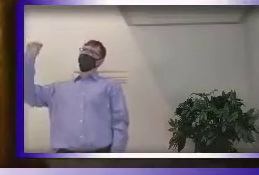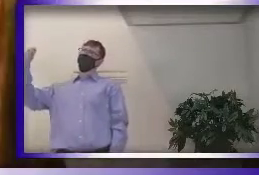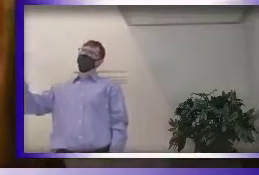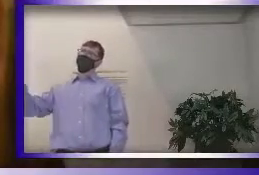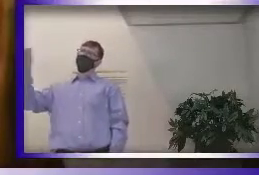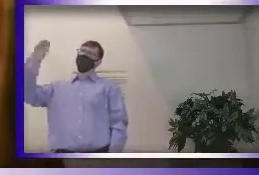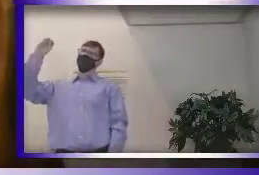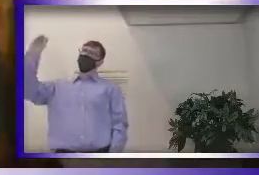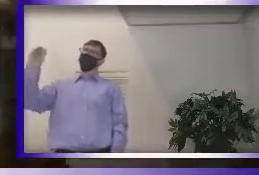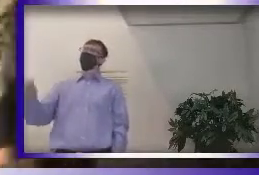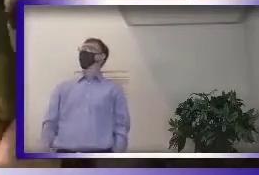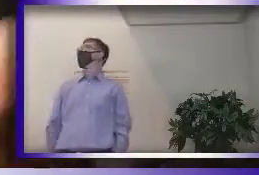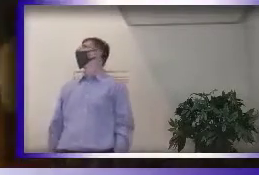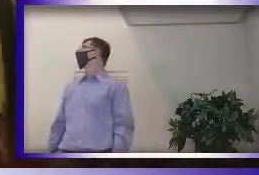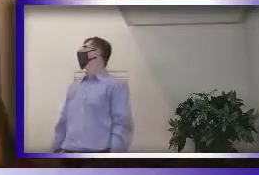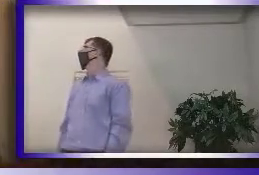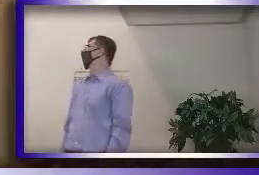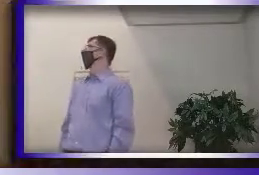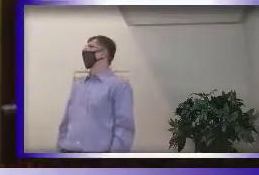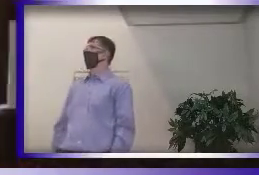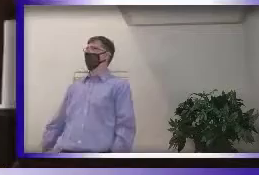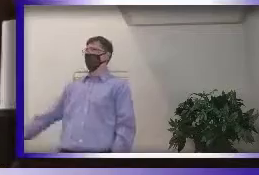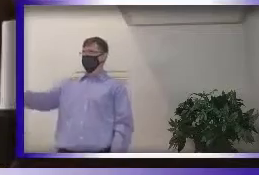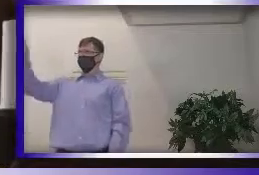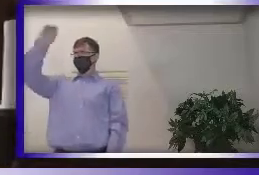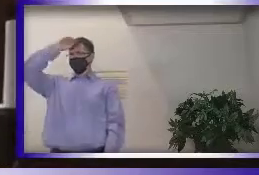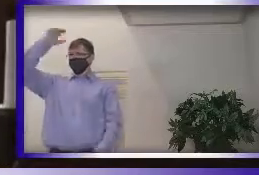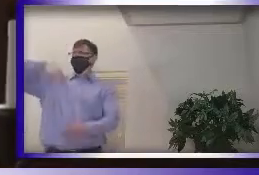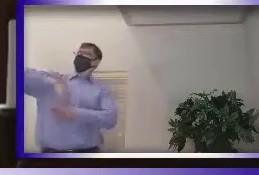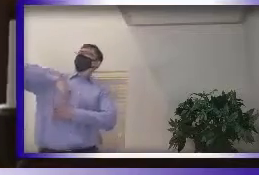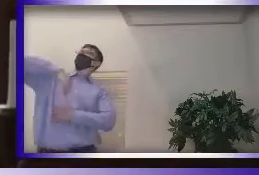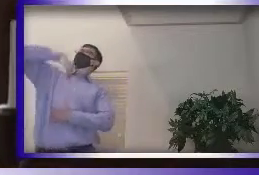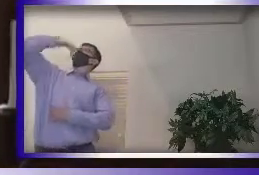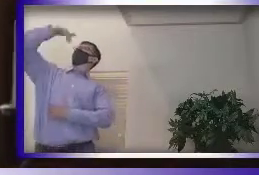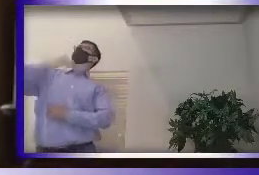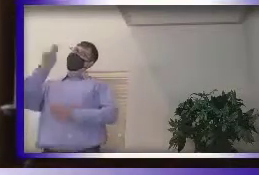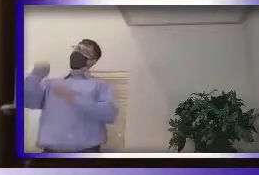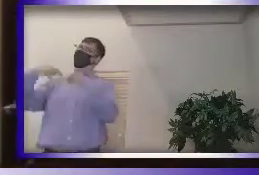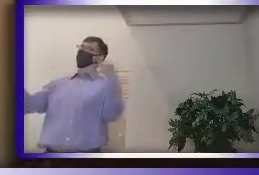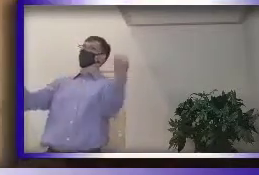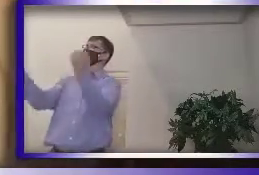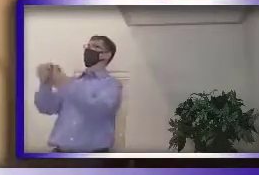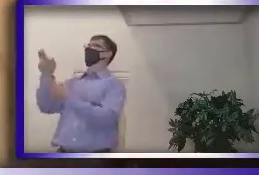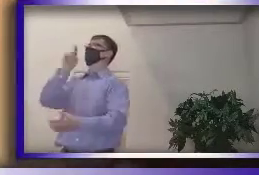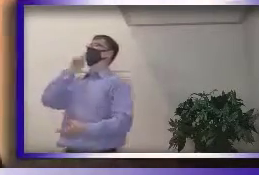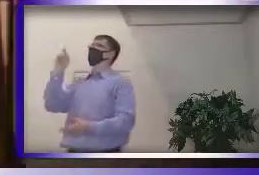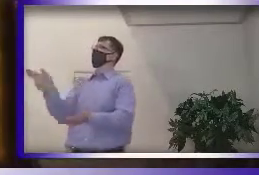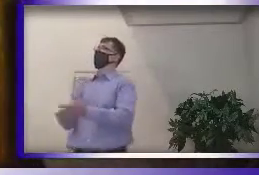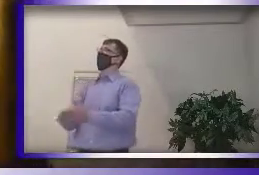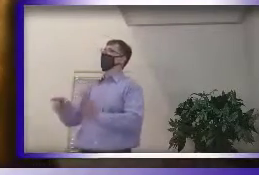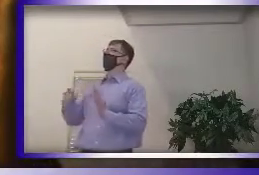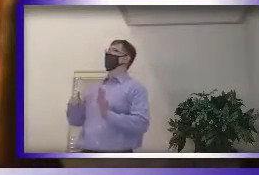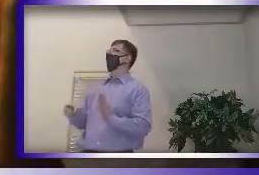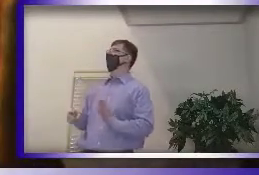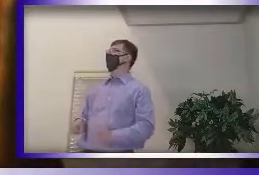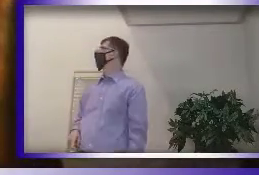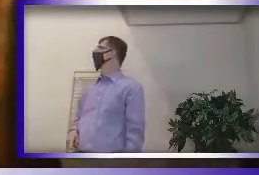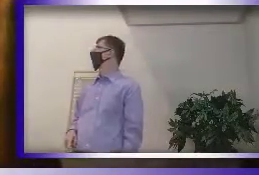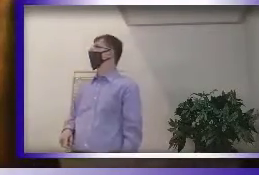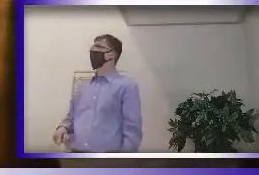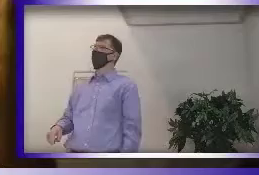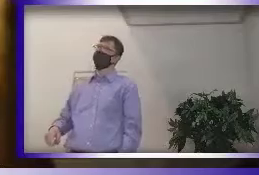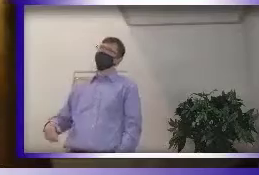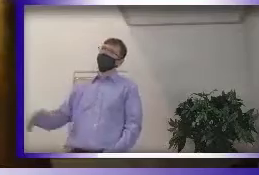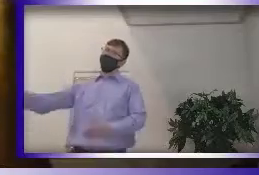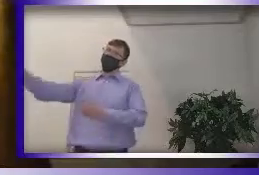group. We take those things on as a title because the title has power.